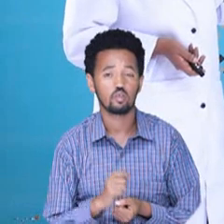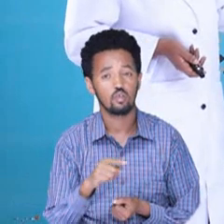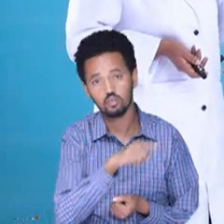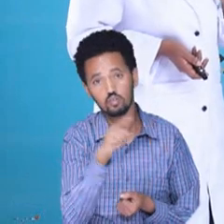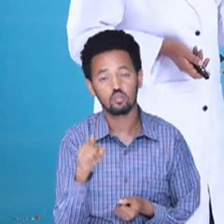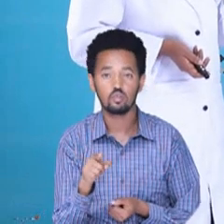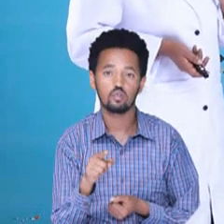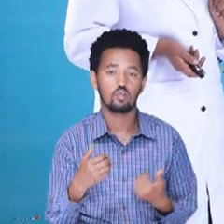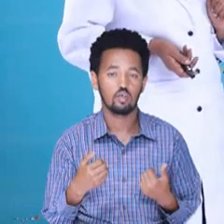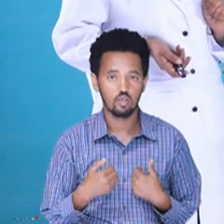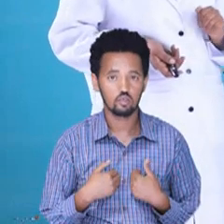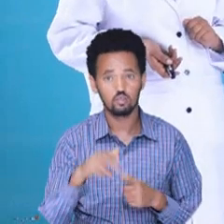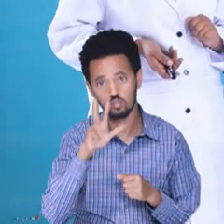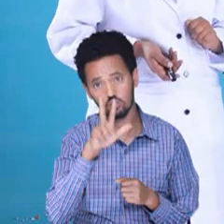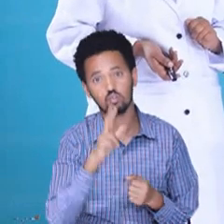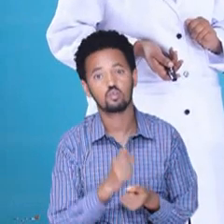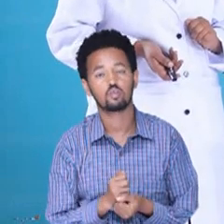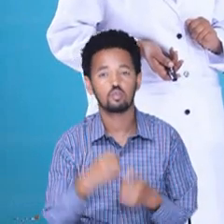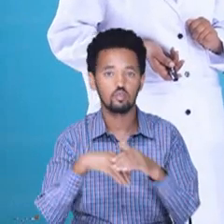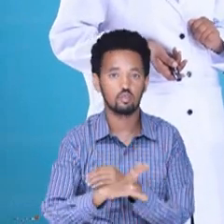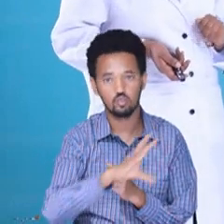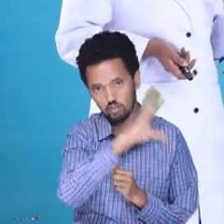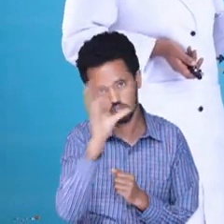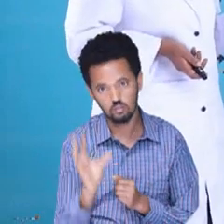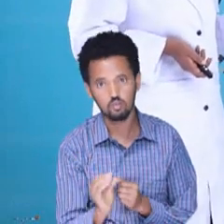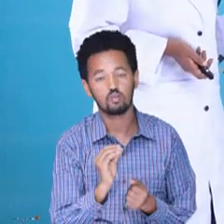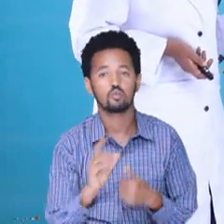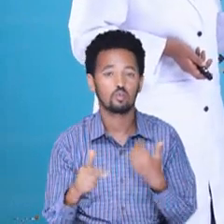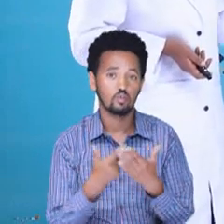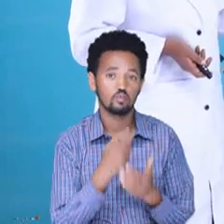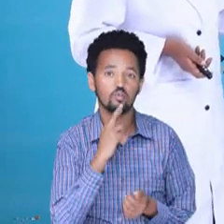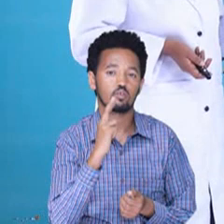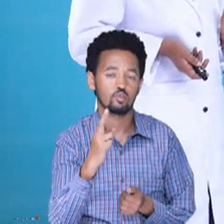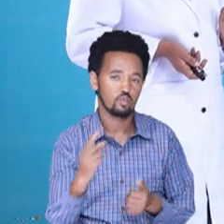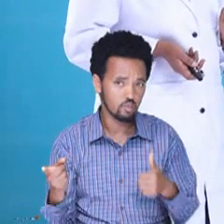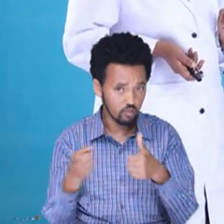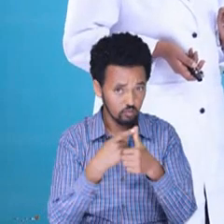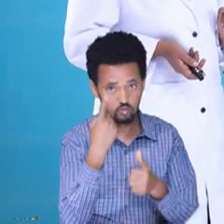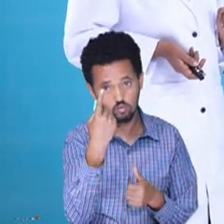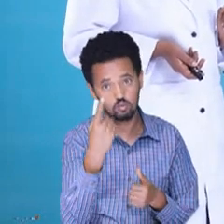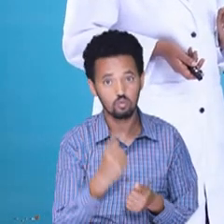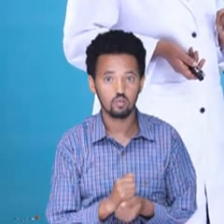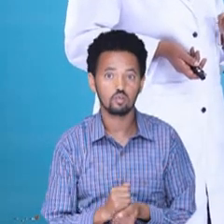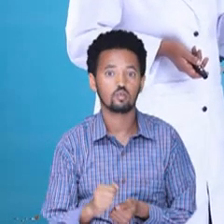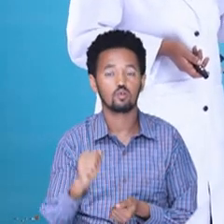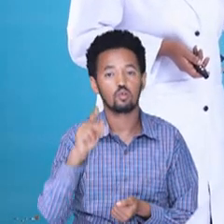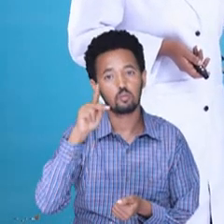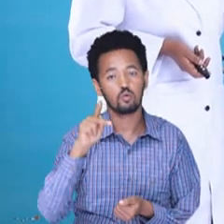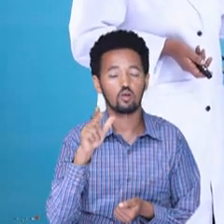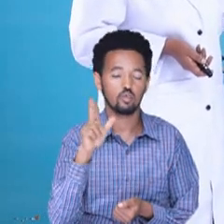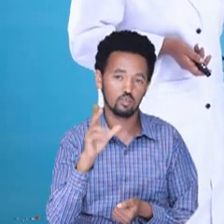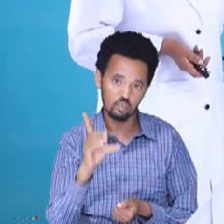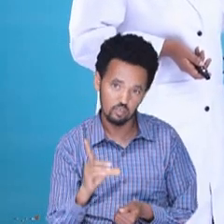There are 3 savanna zones in Africa. These are, the first one is park savanna,